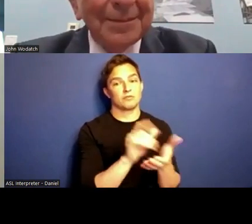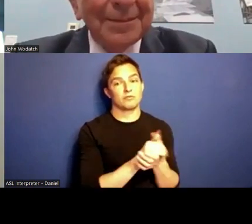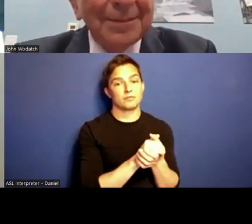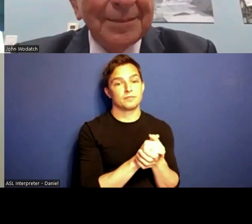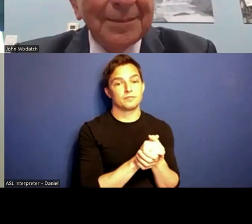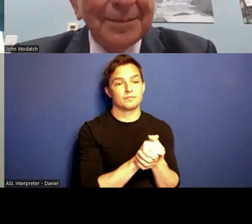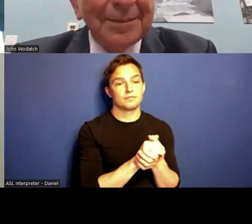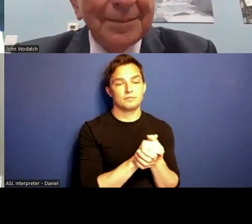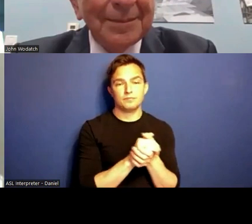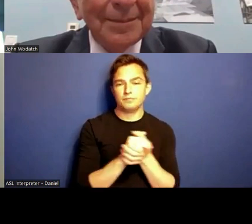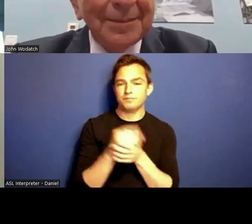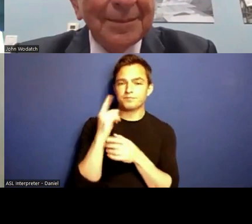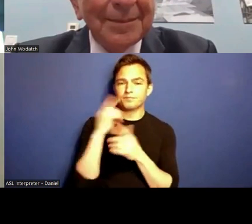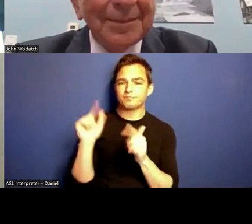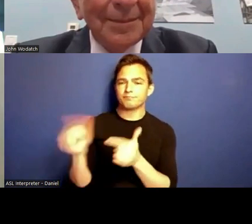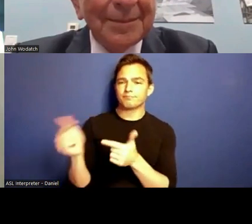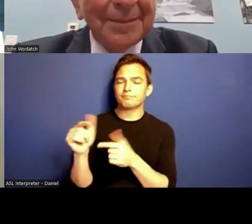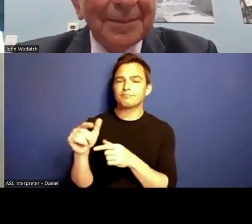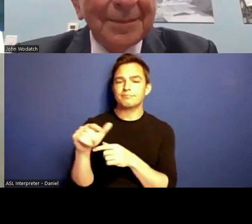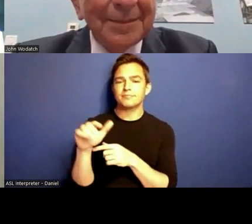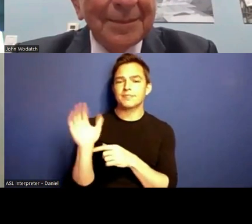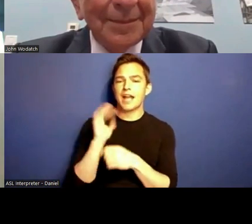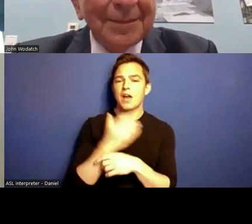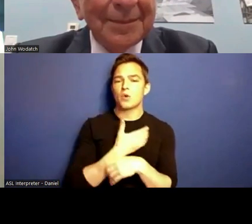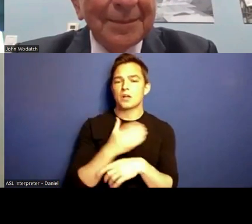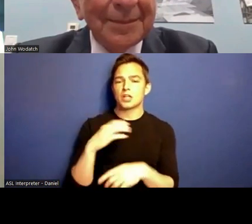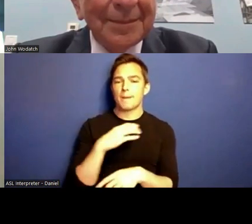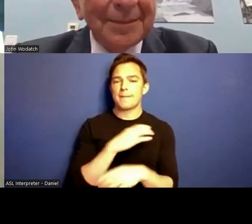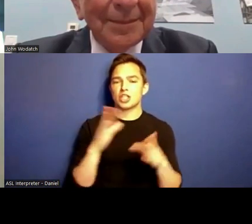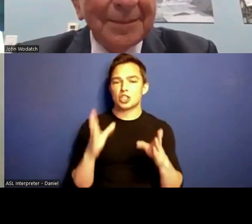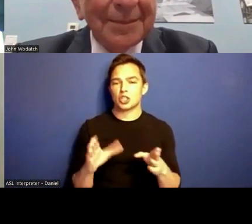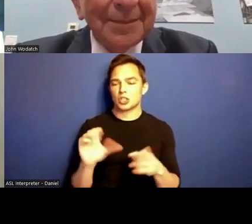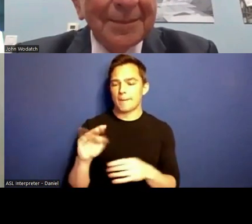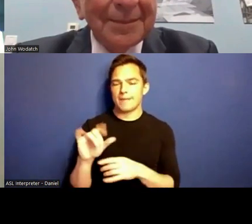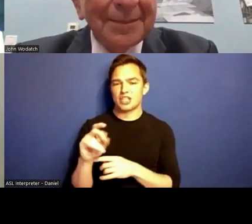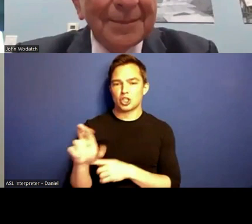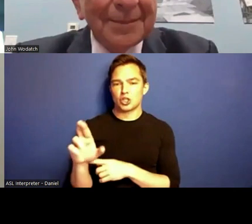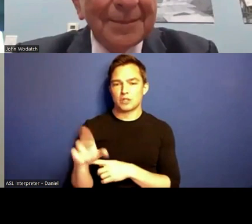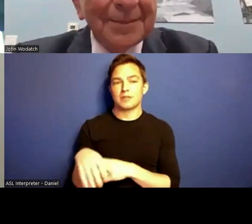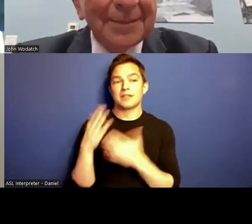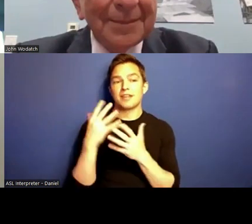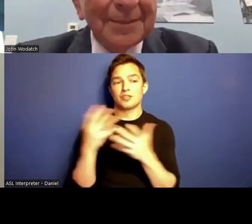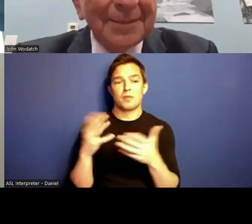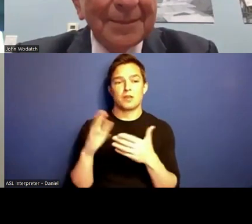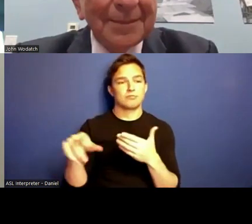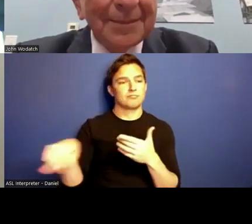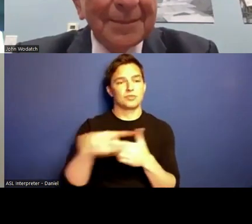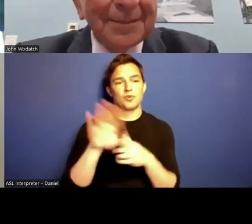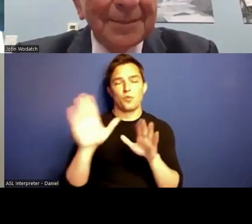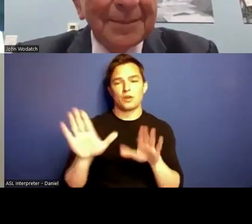I think we can turn this over to our commissioner, but thank you all so much. You all did a wonderful